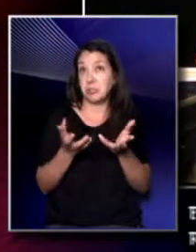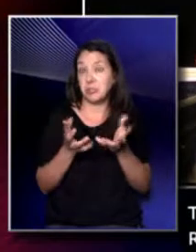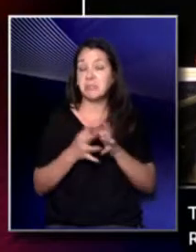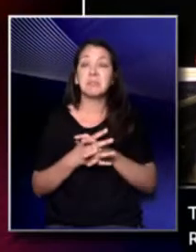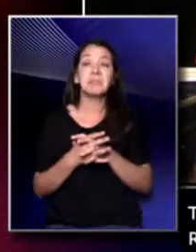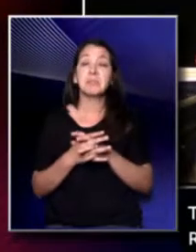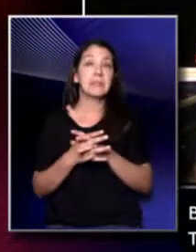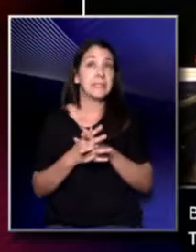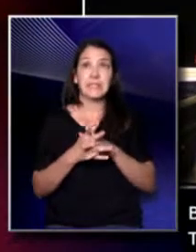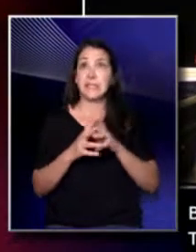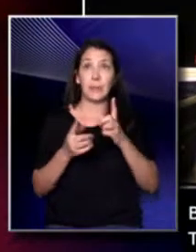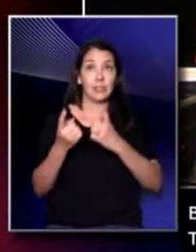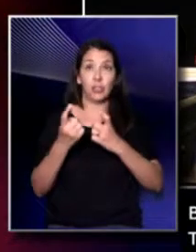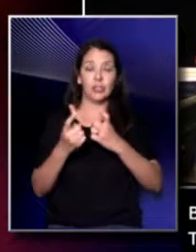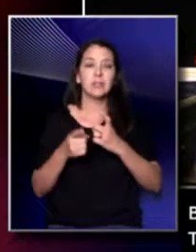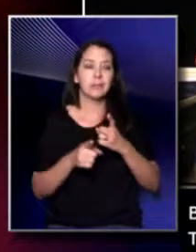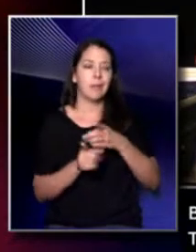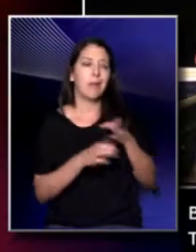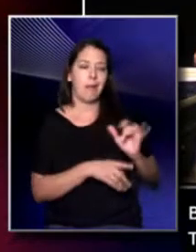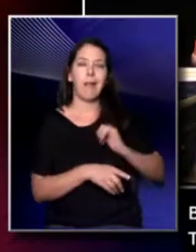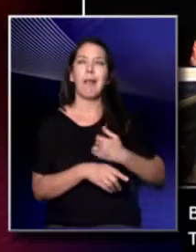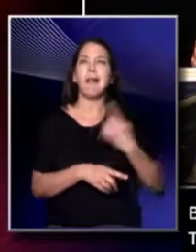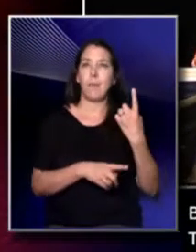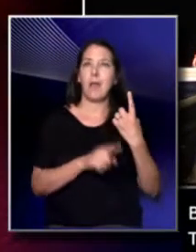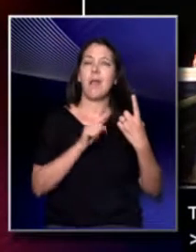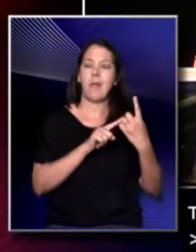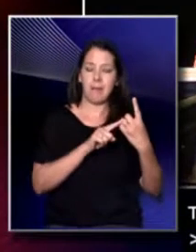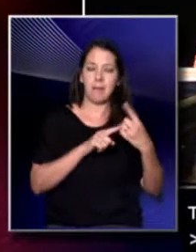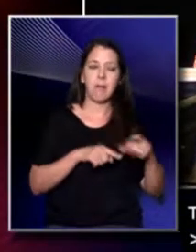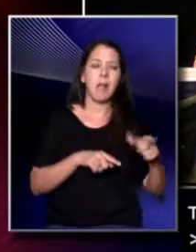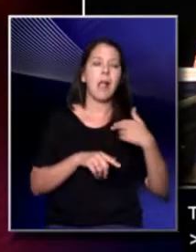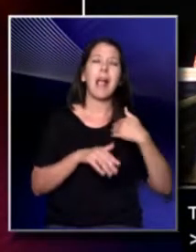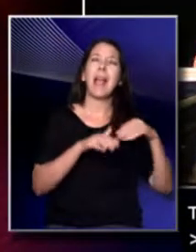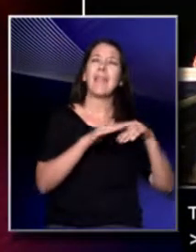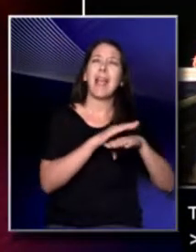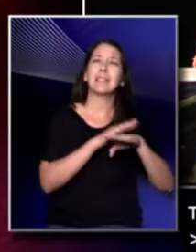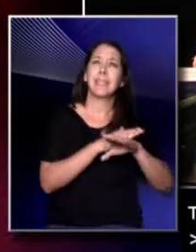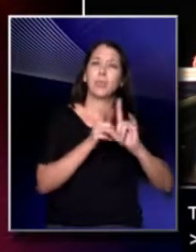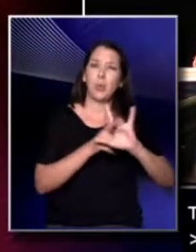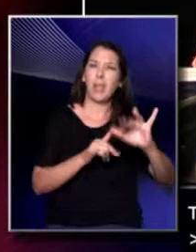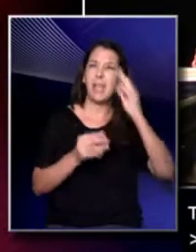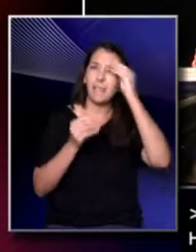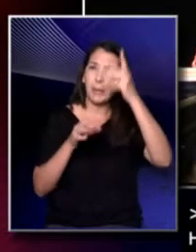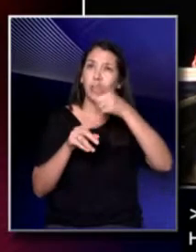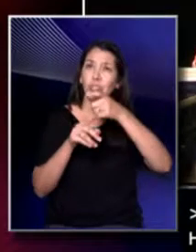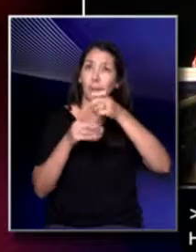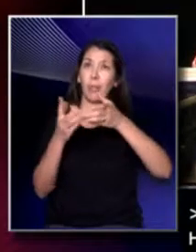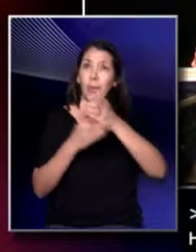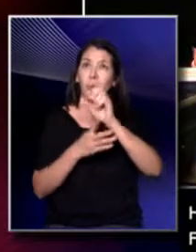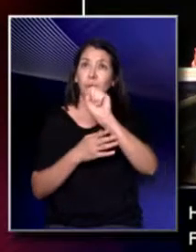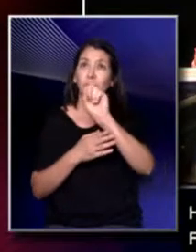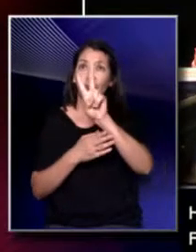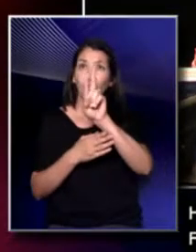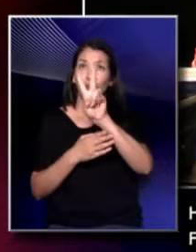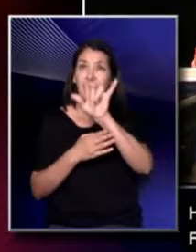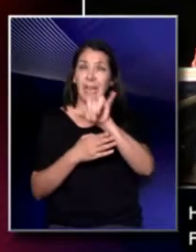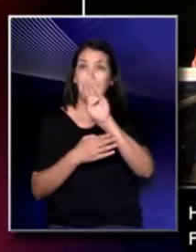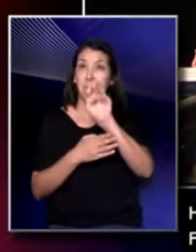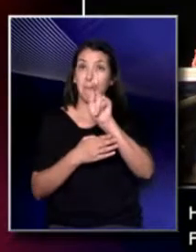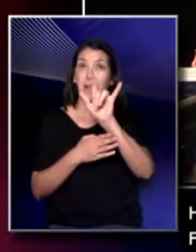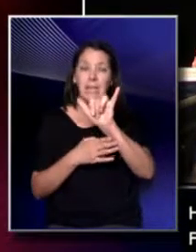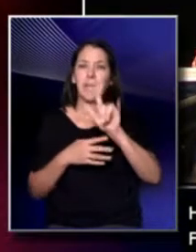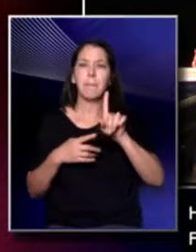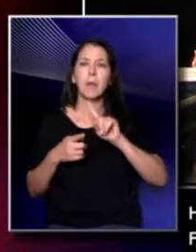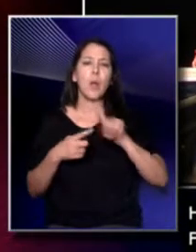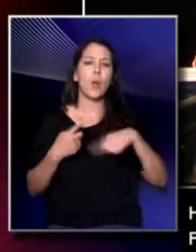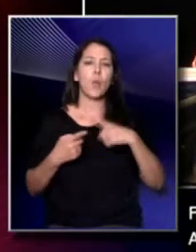Any questions? Oh, go ahead. I had one question. So we have access to the information from the Survey Monkey. Is there a time when the